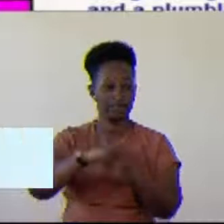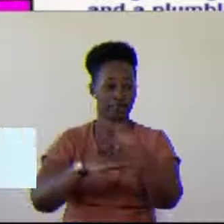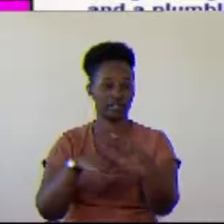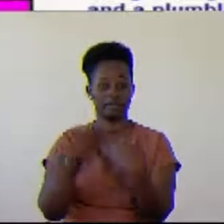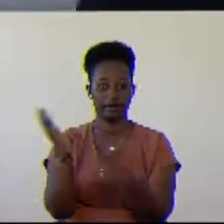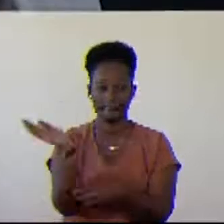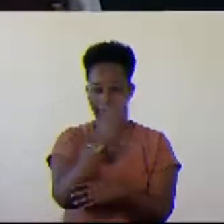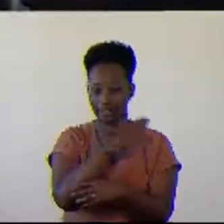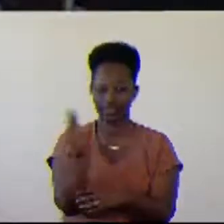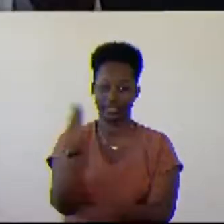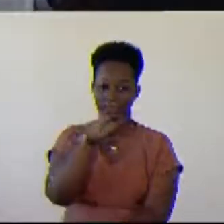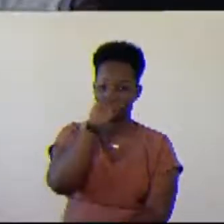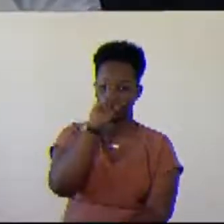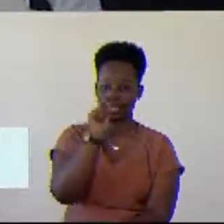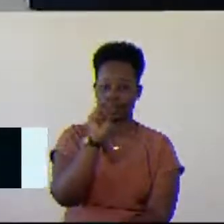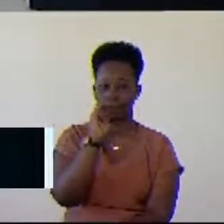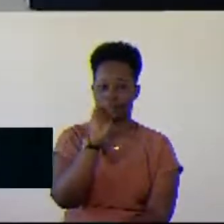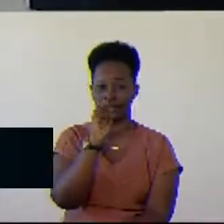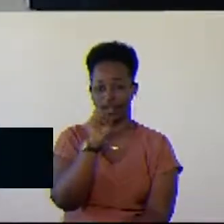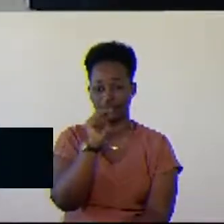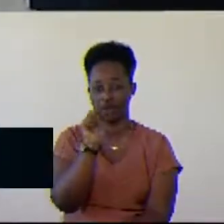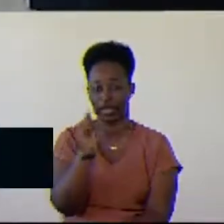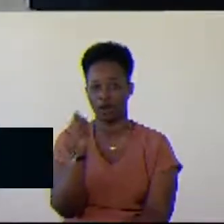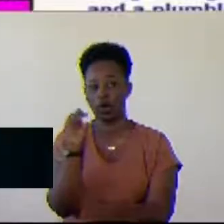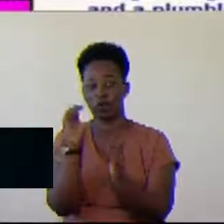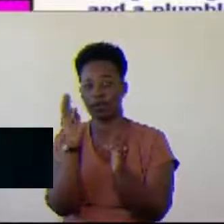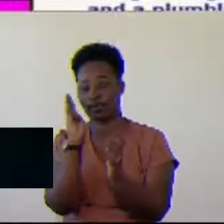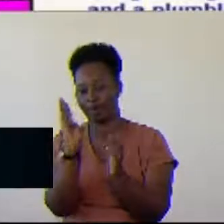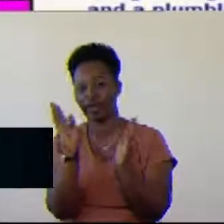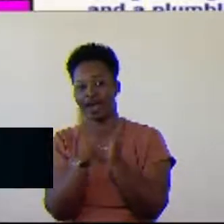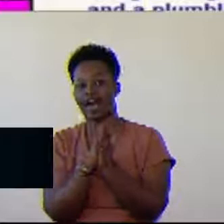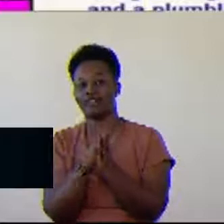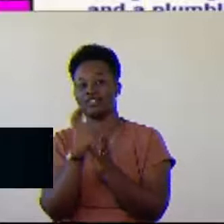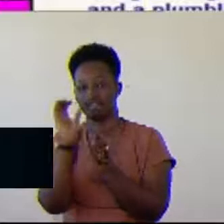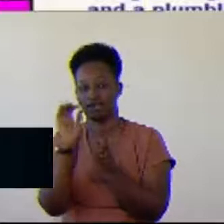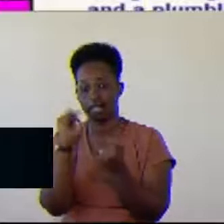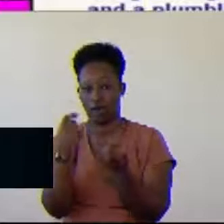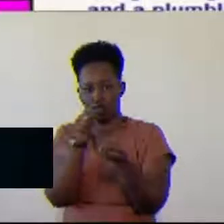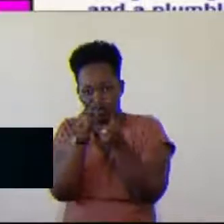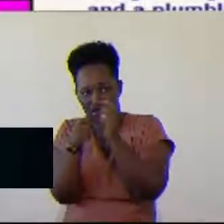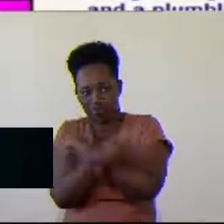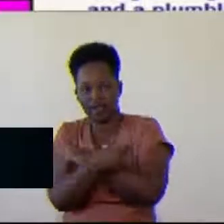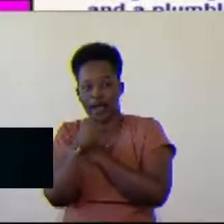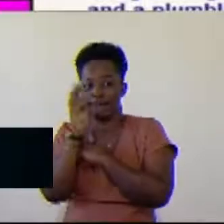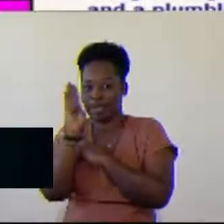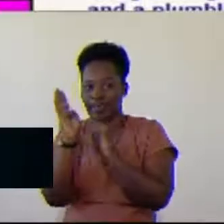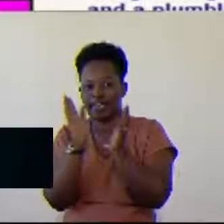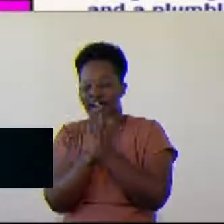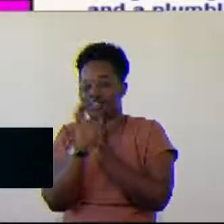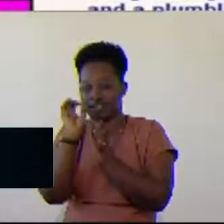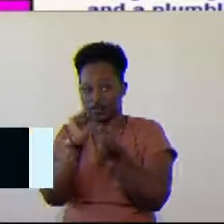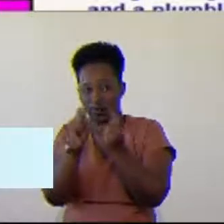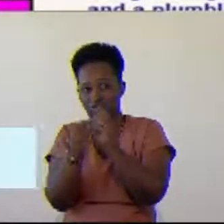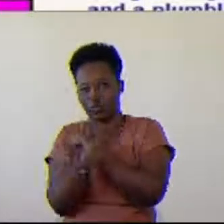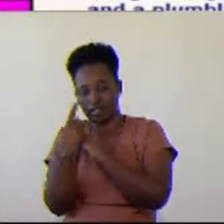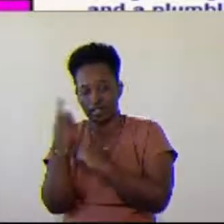lamina at B and C. So we are going to repeat the procedures by suspending the lamina at B and C. So